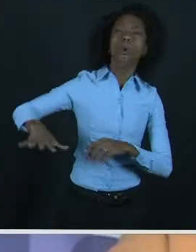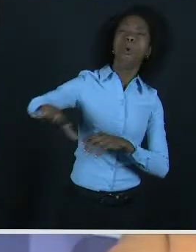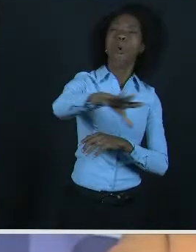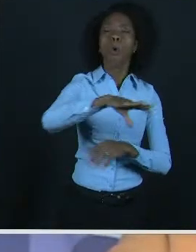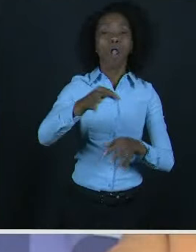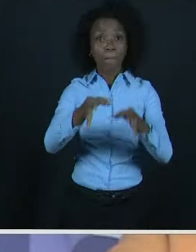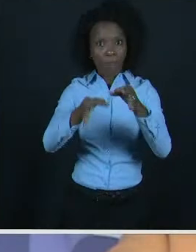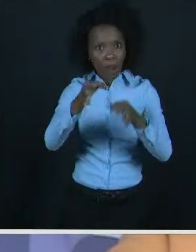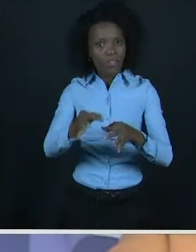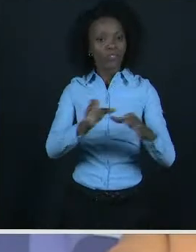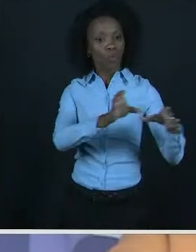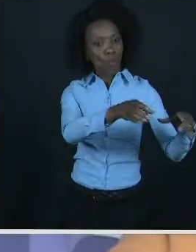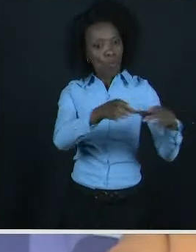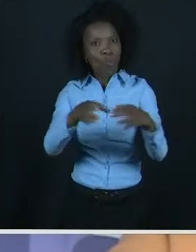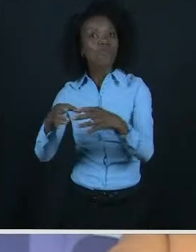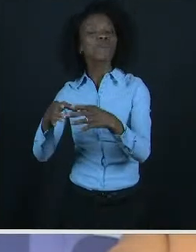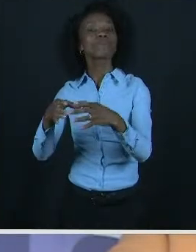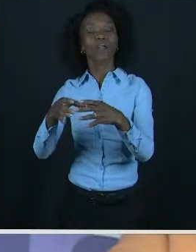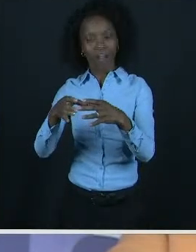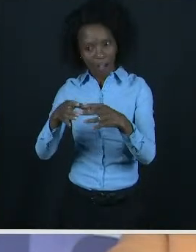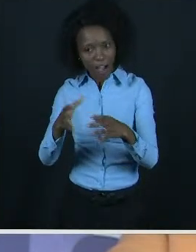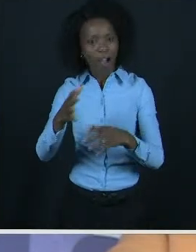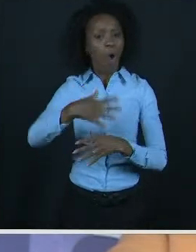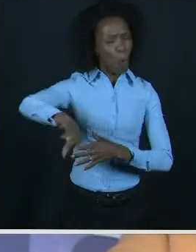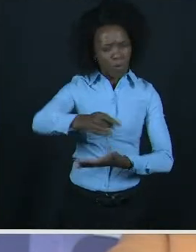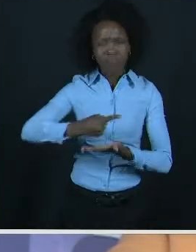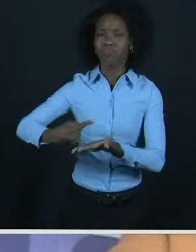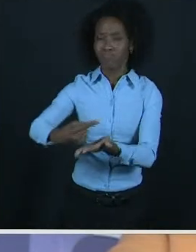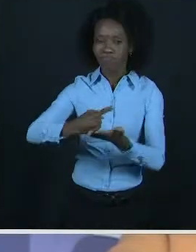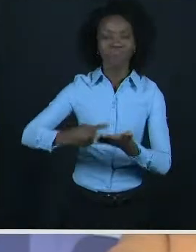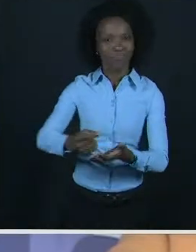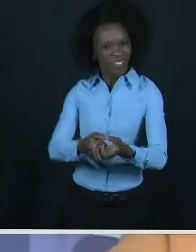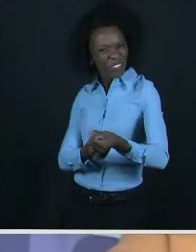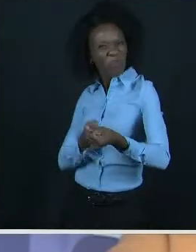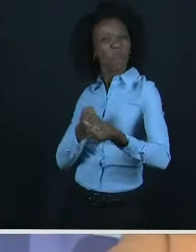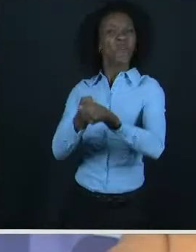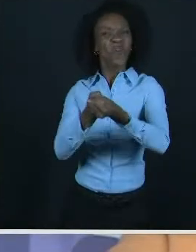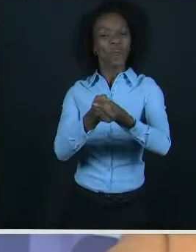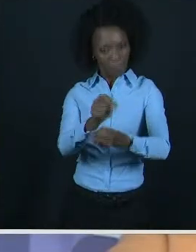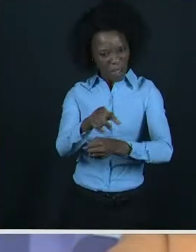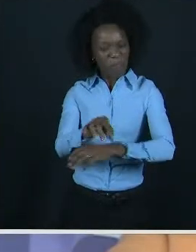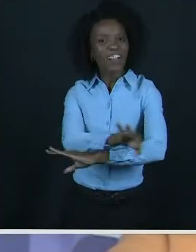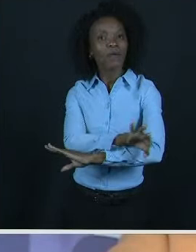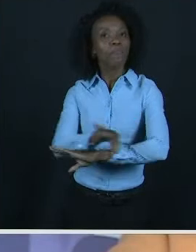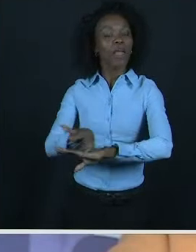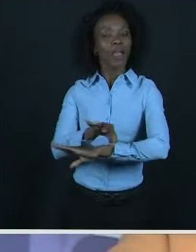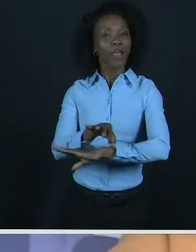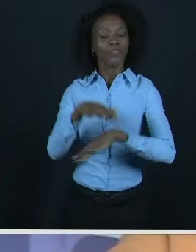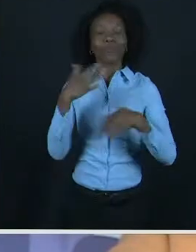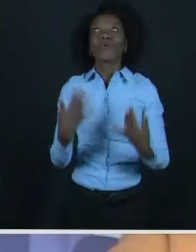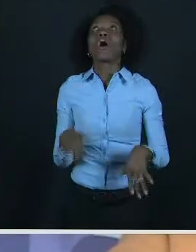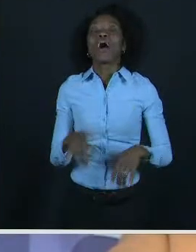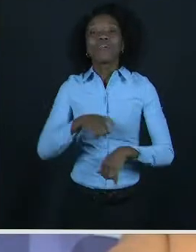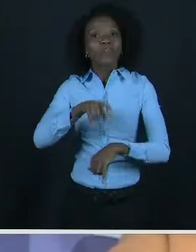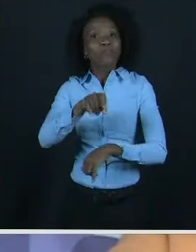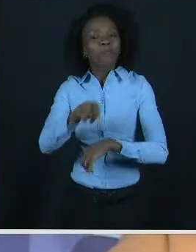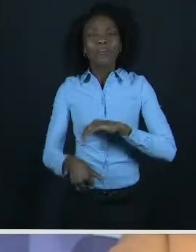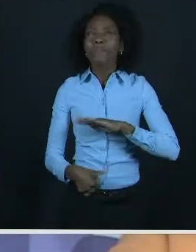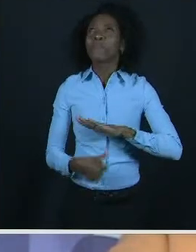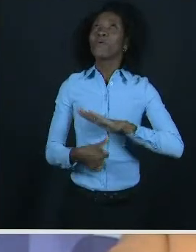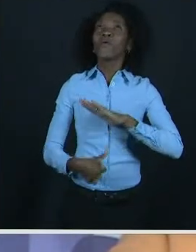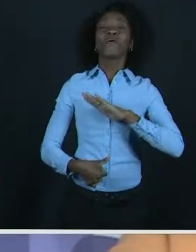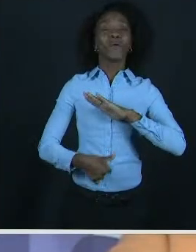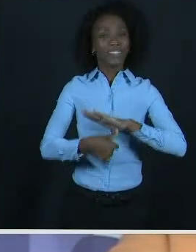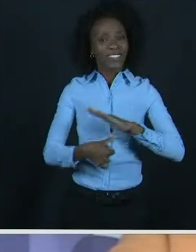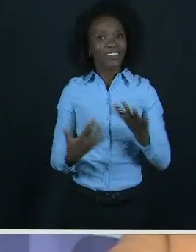parties. In many ways, this was a significant moment for us, in that gender-based violence